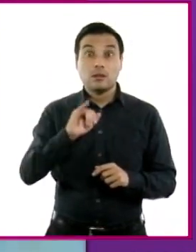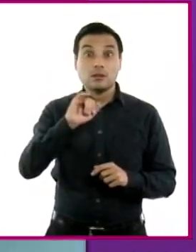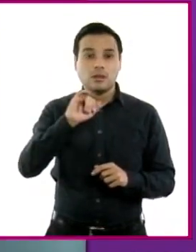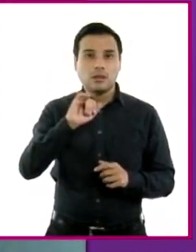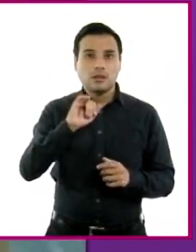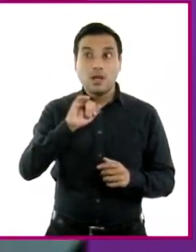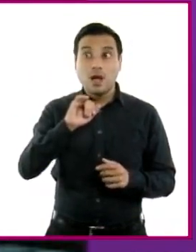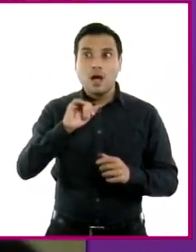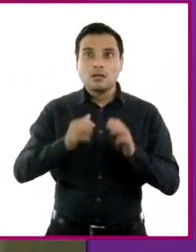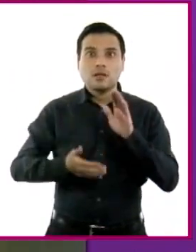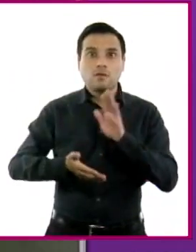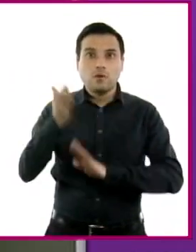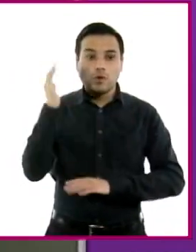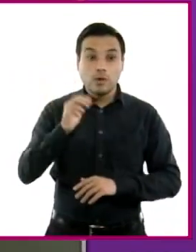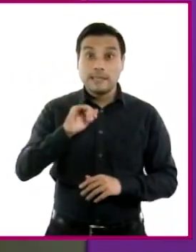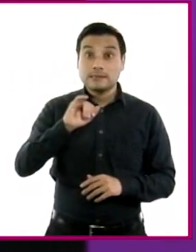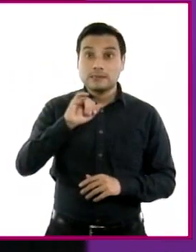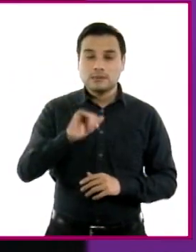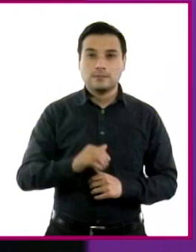way.